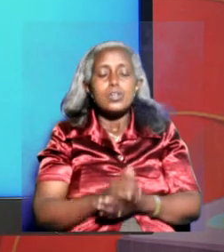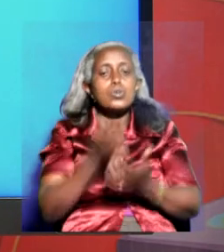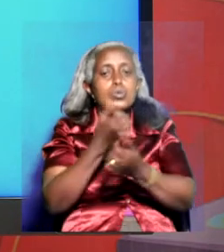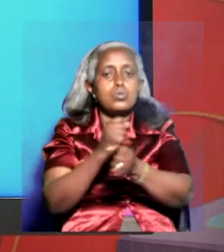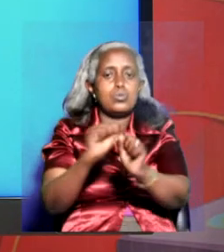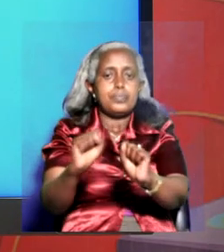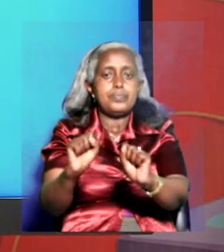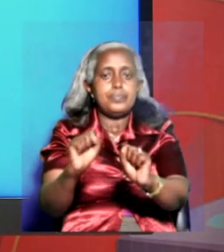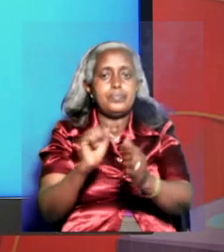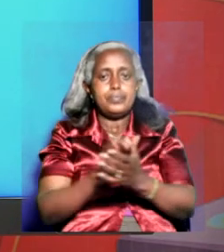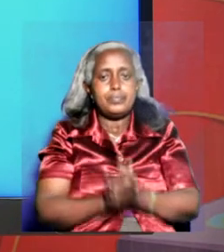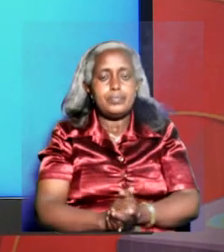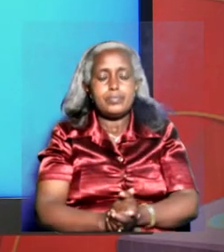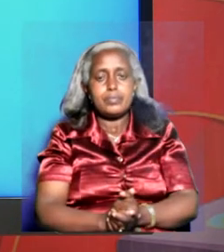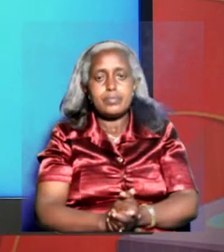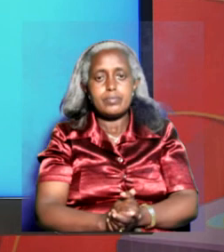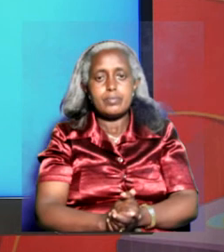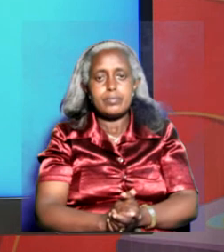Solution